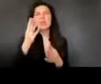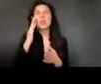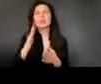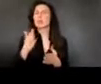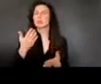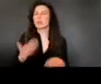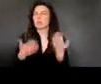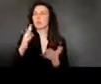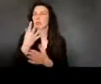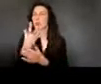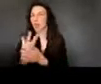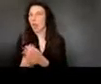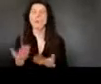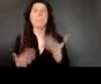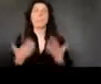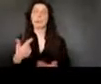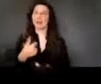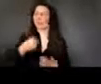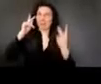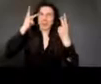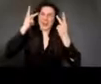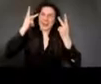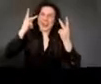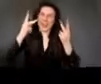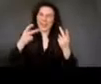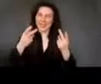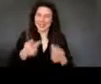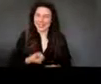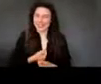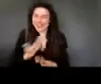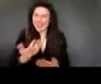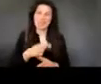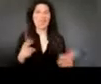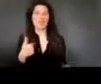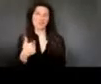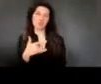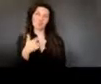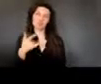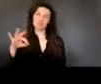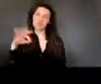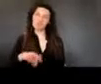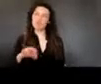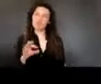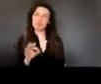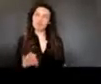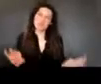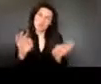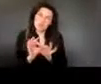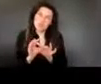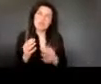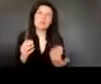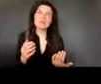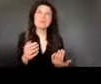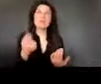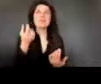a paranoid reading place to start, but I found it productive. And yeah, I go in a bit of a